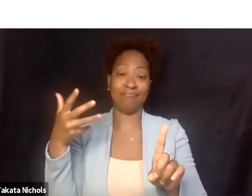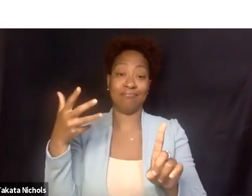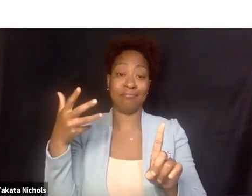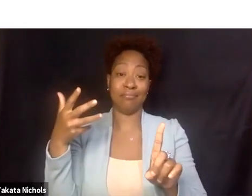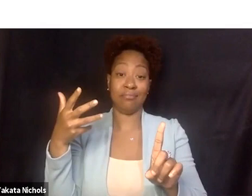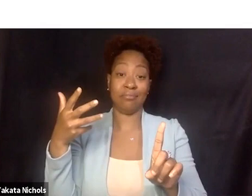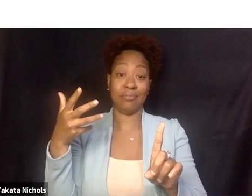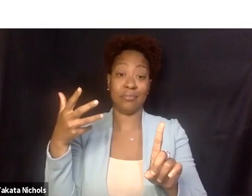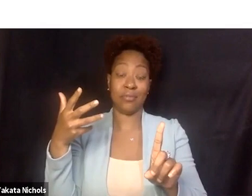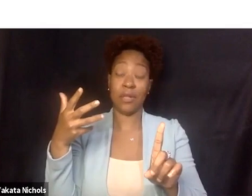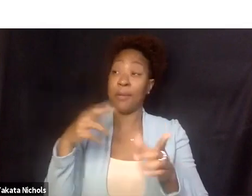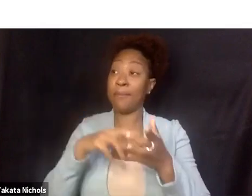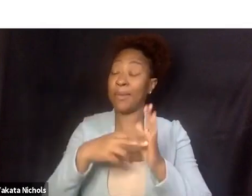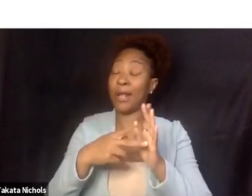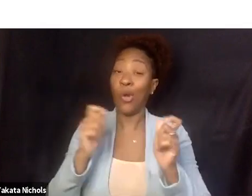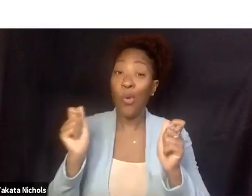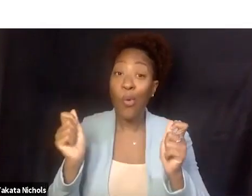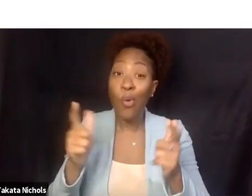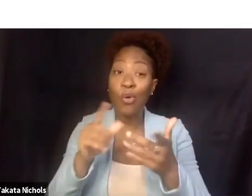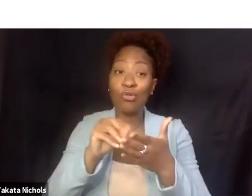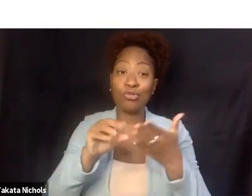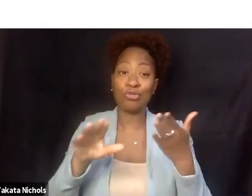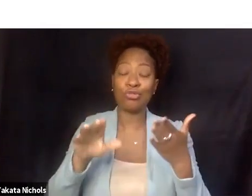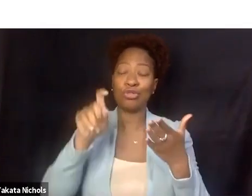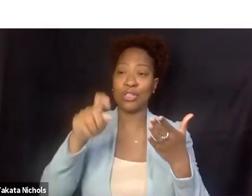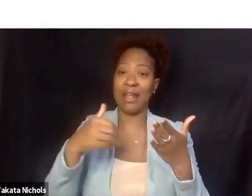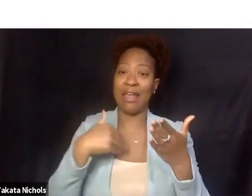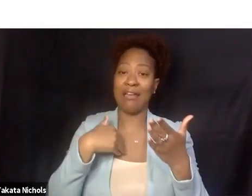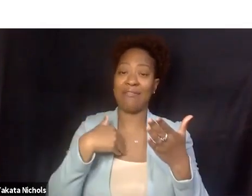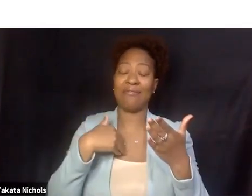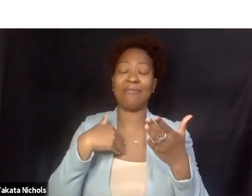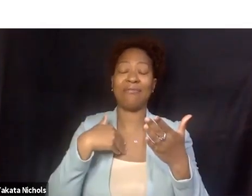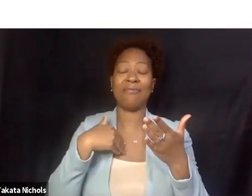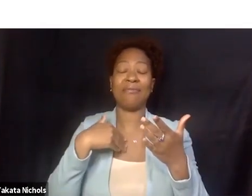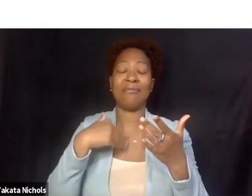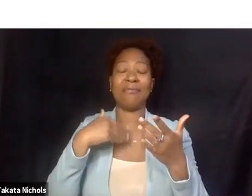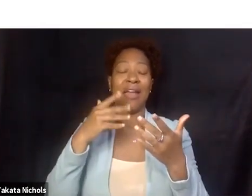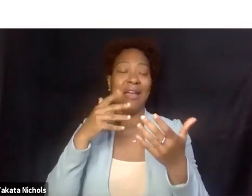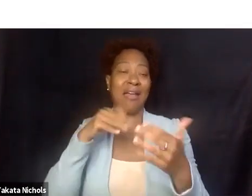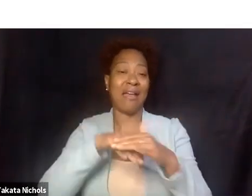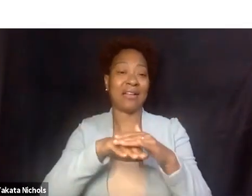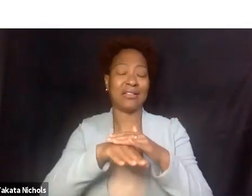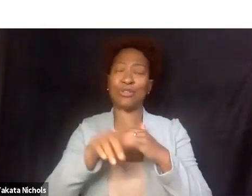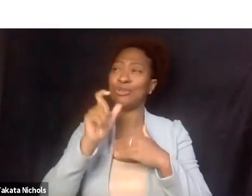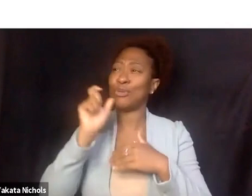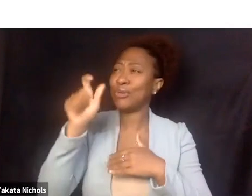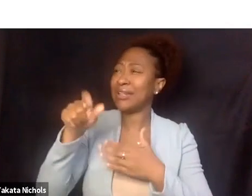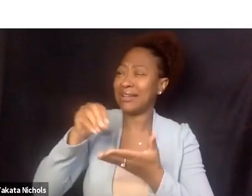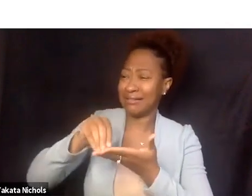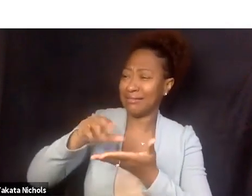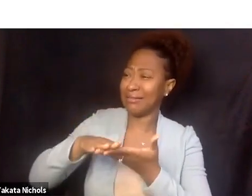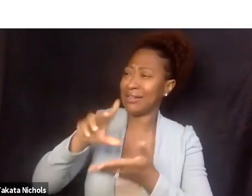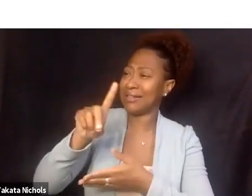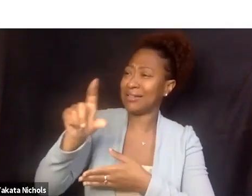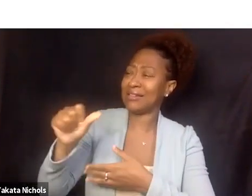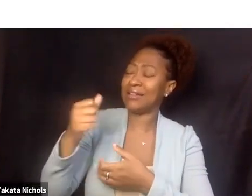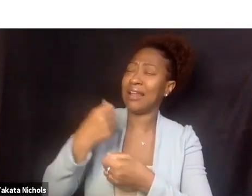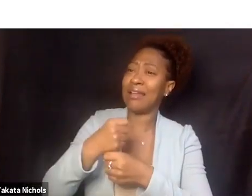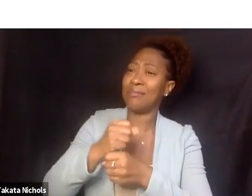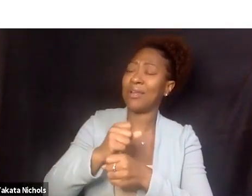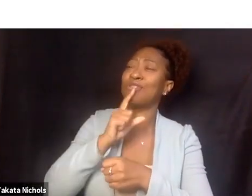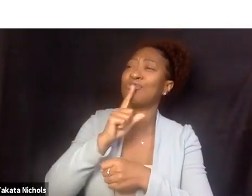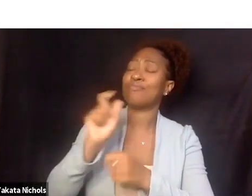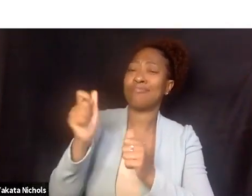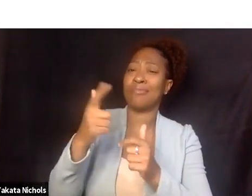to all students, and you don't necessarily need to have a documented disability to increase access in a